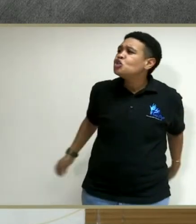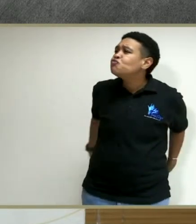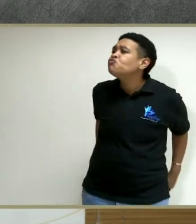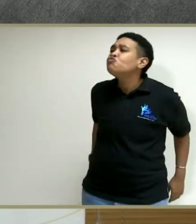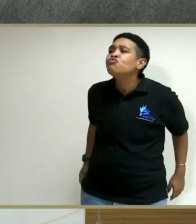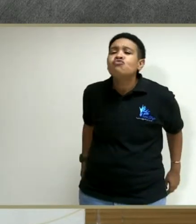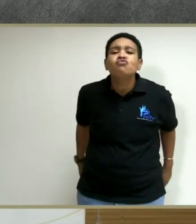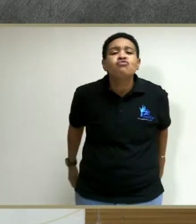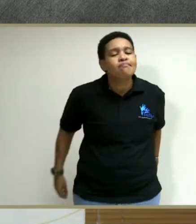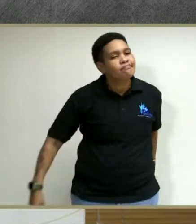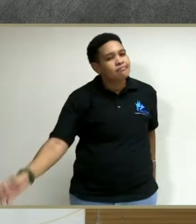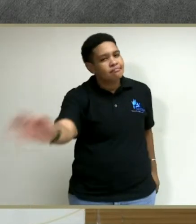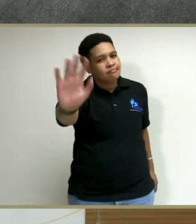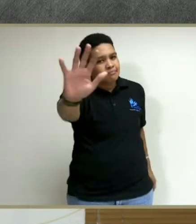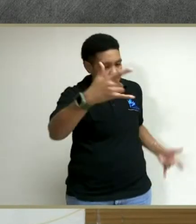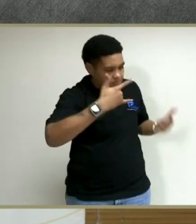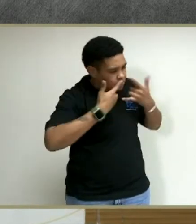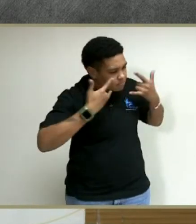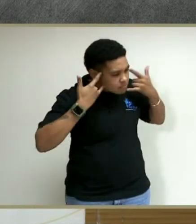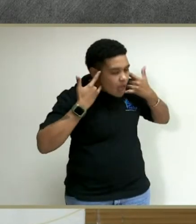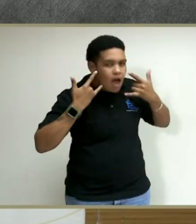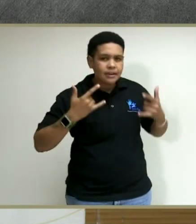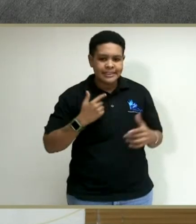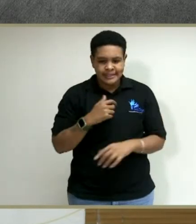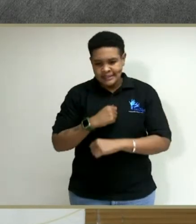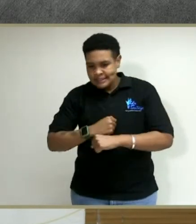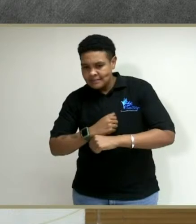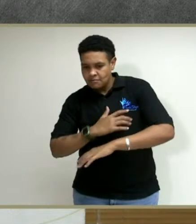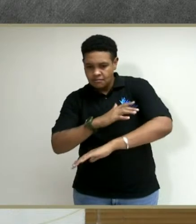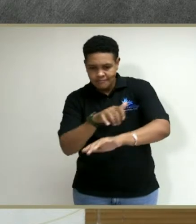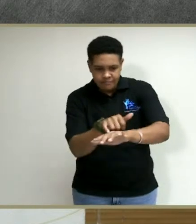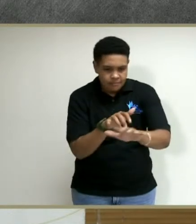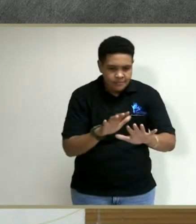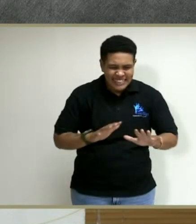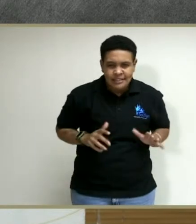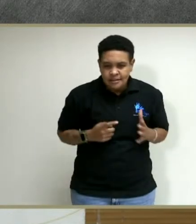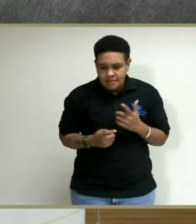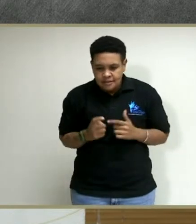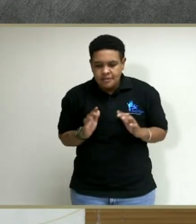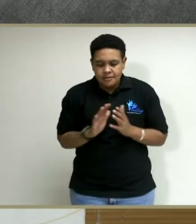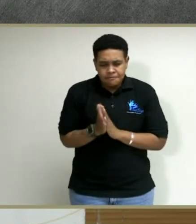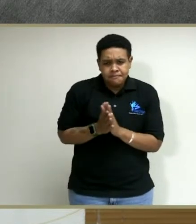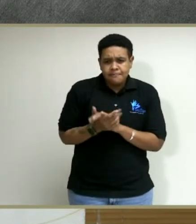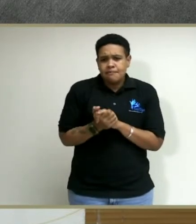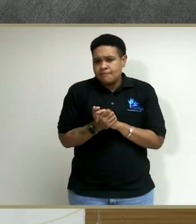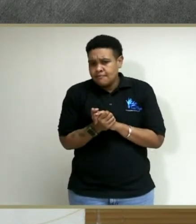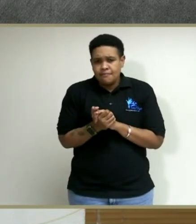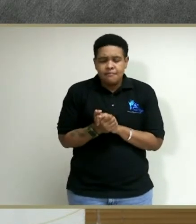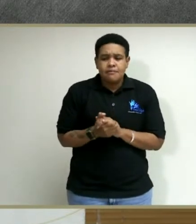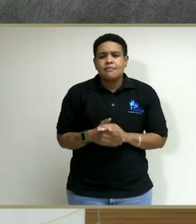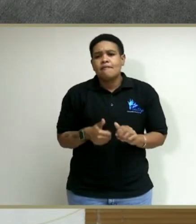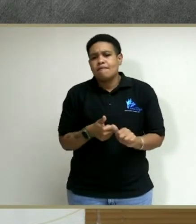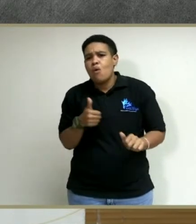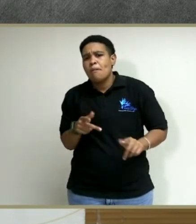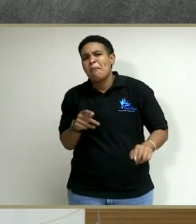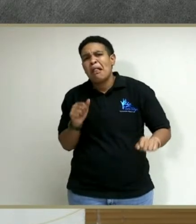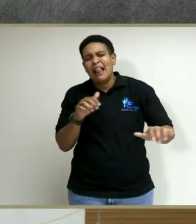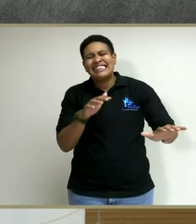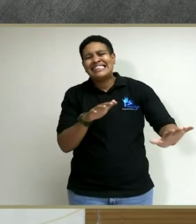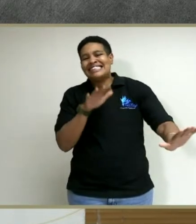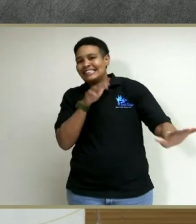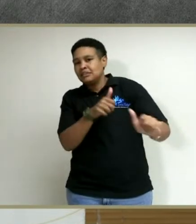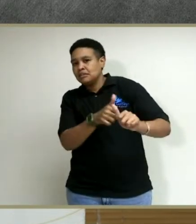in those areas. All of those are effective, have been proven effective in reducing the risk of exposure